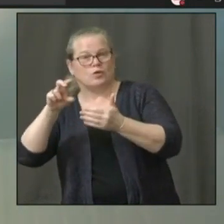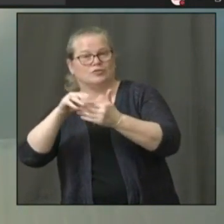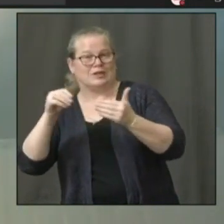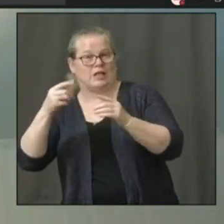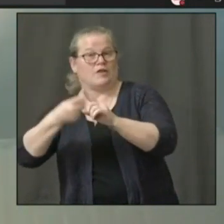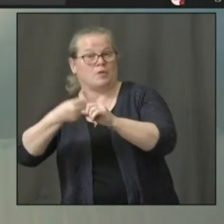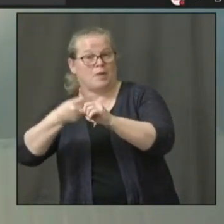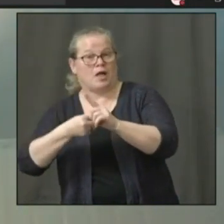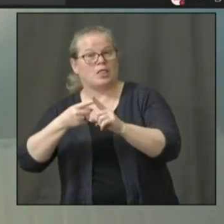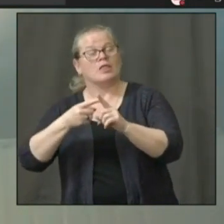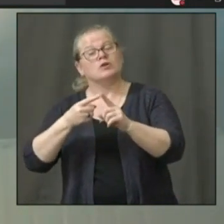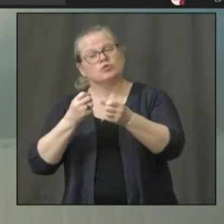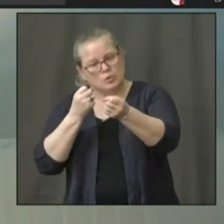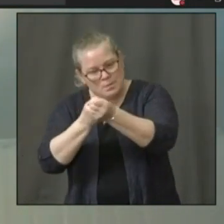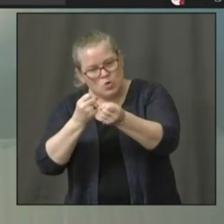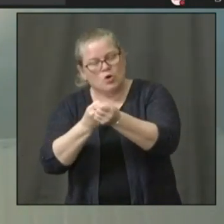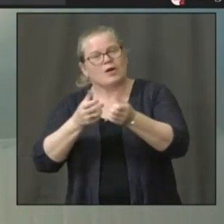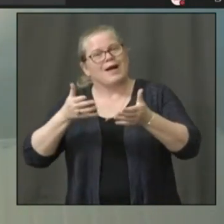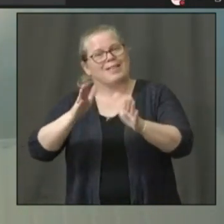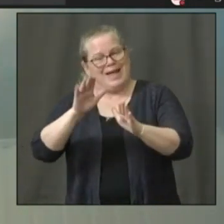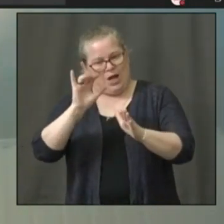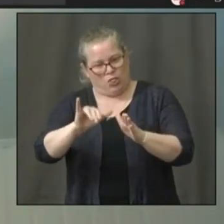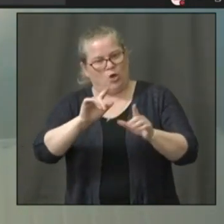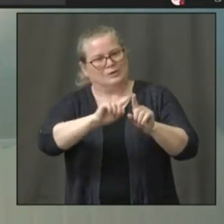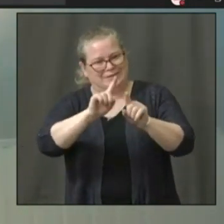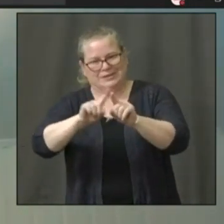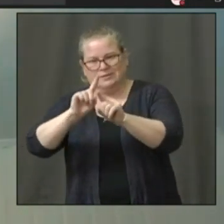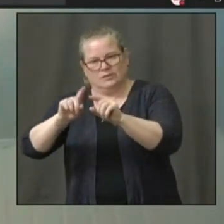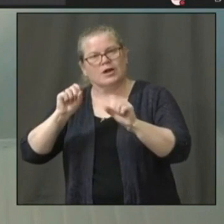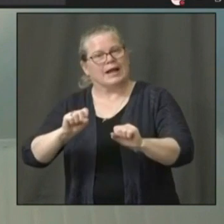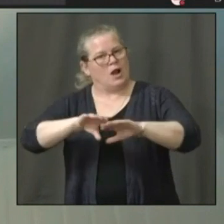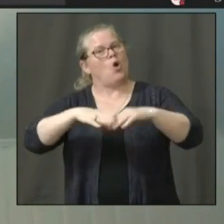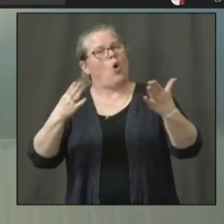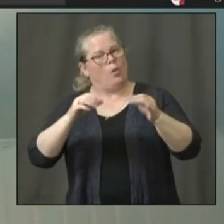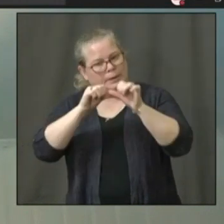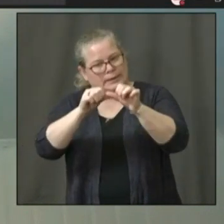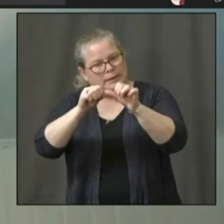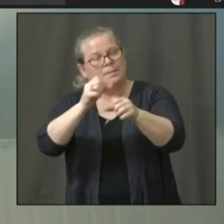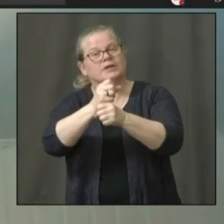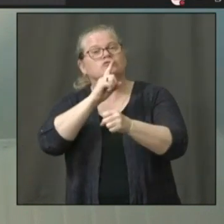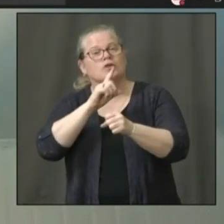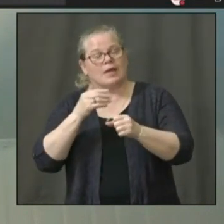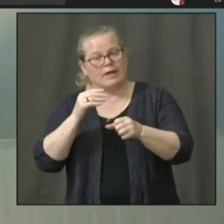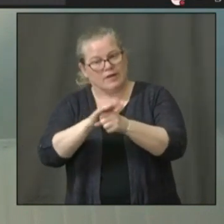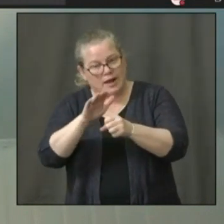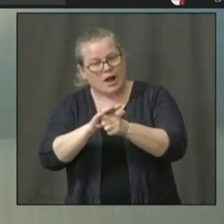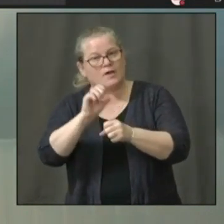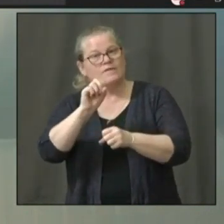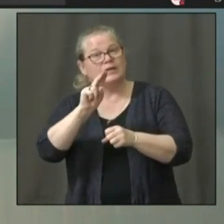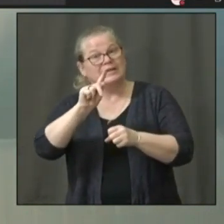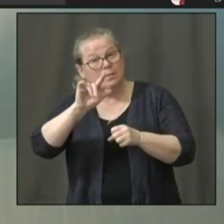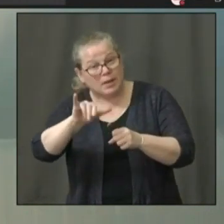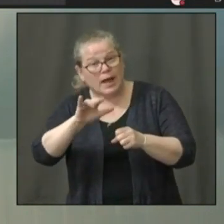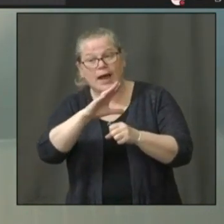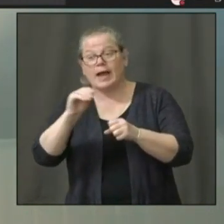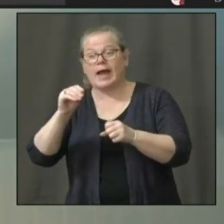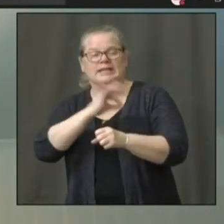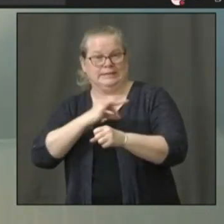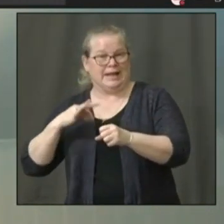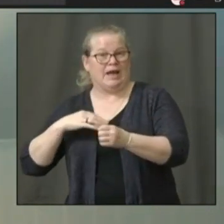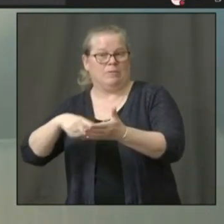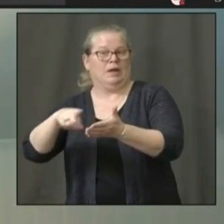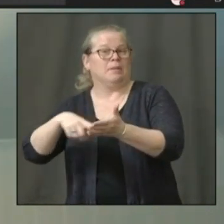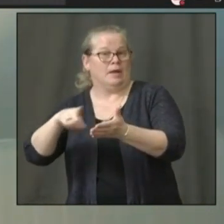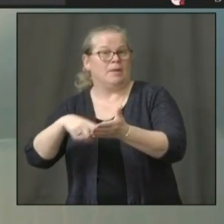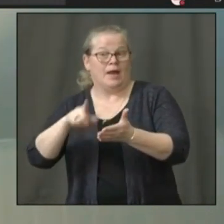during the pandemic and assure they have funds for supplies, which they're having a hard time getting, and to compensate staff who are really